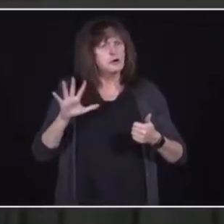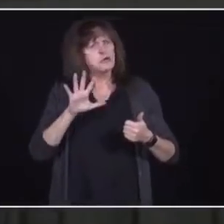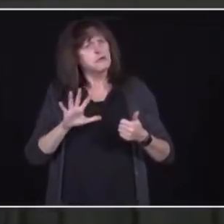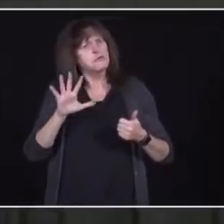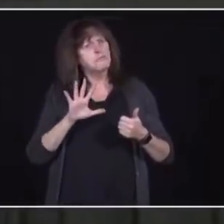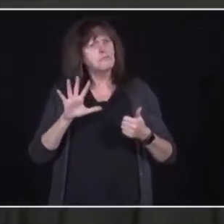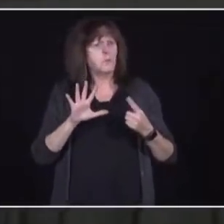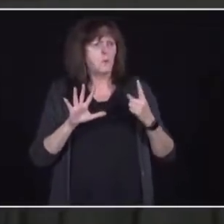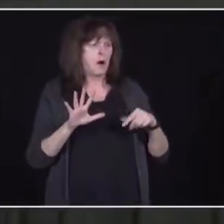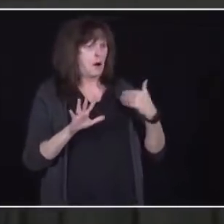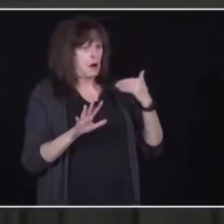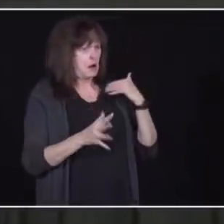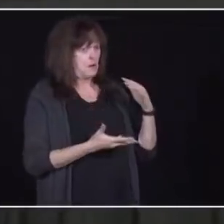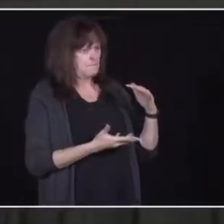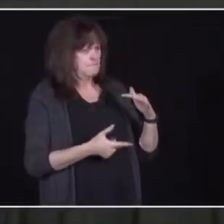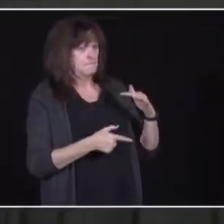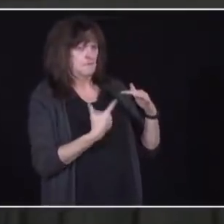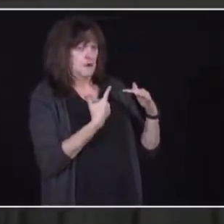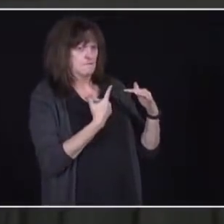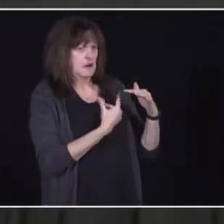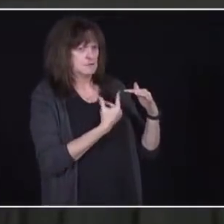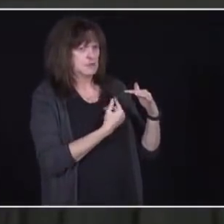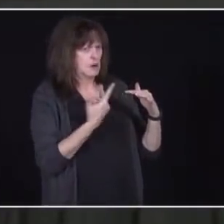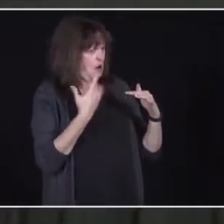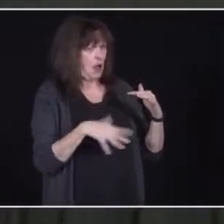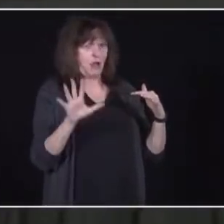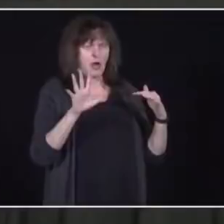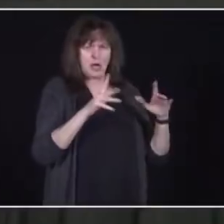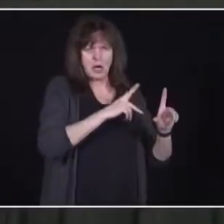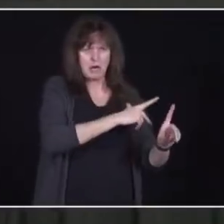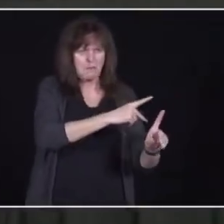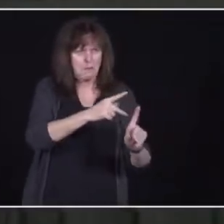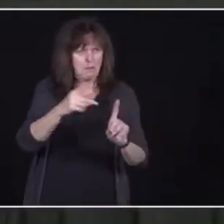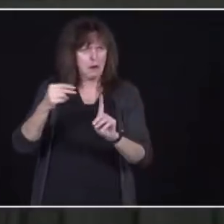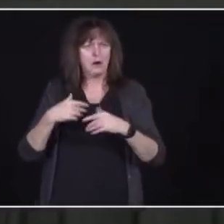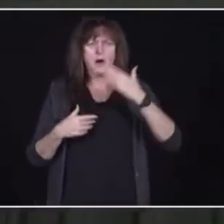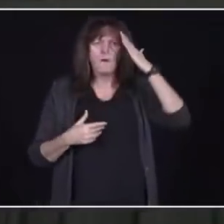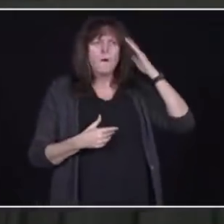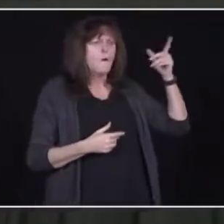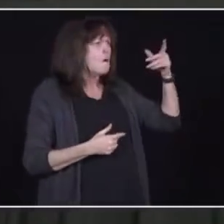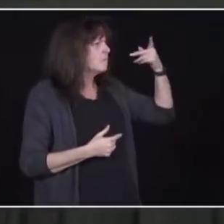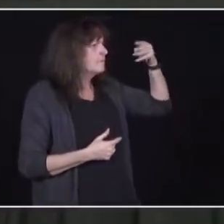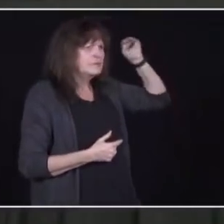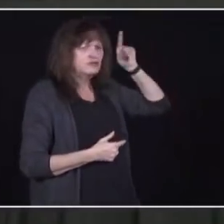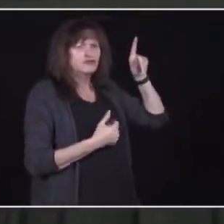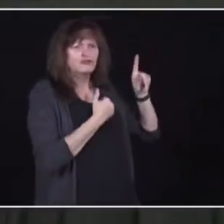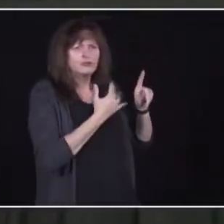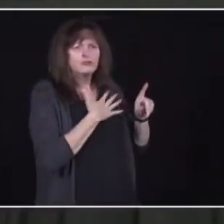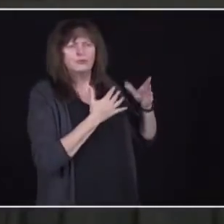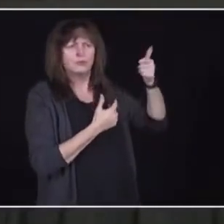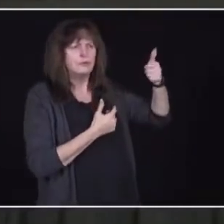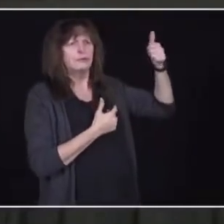to administer. And so everybody is working hard, and I know right from the Prime Minister and the Federal Government of Canada, right down to the Premier here on my left and our ministers